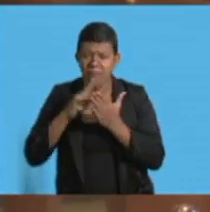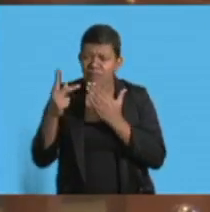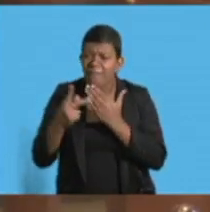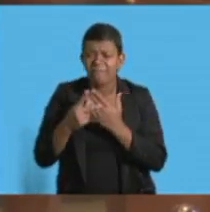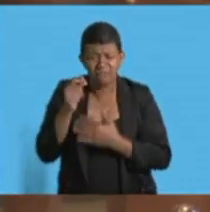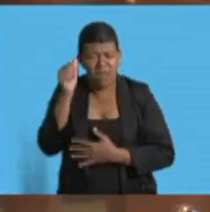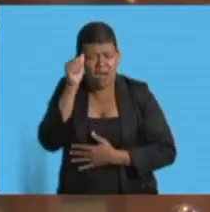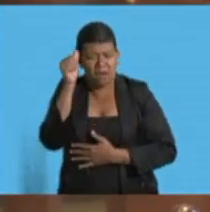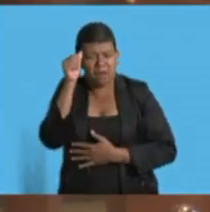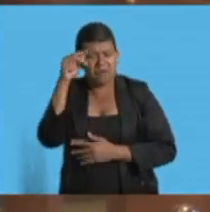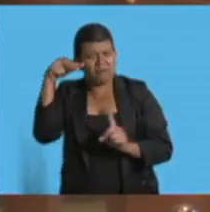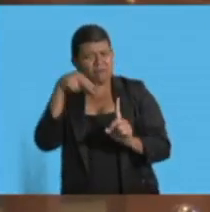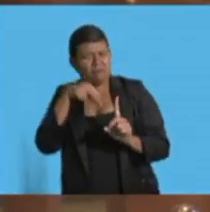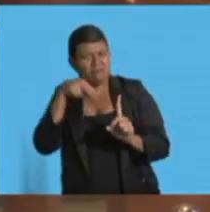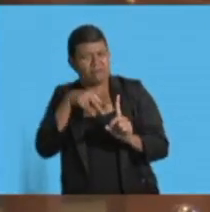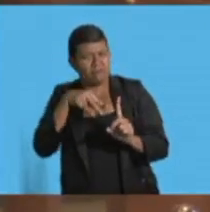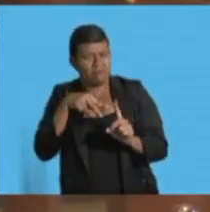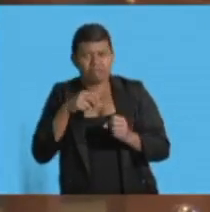them free.